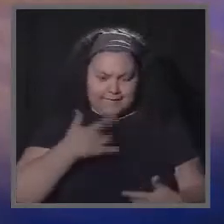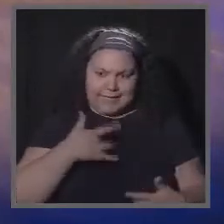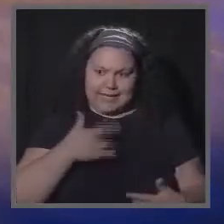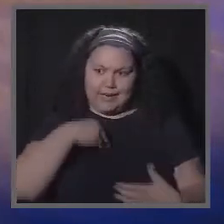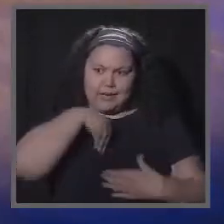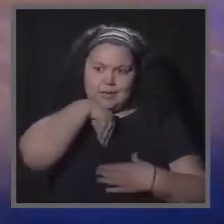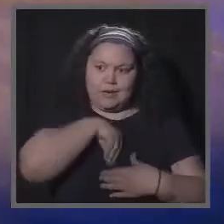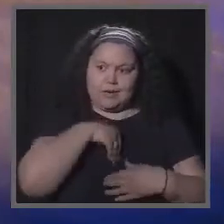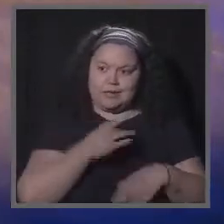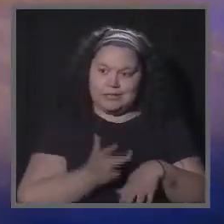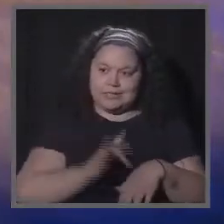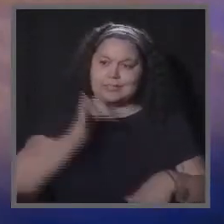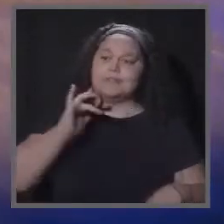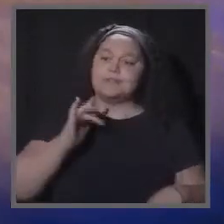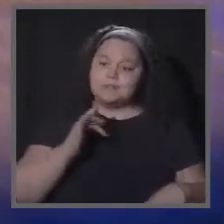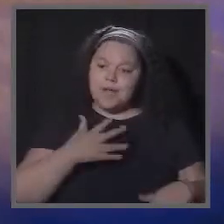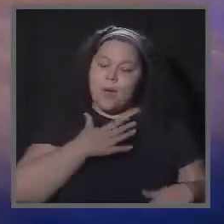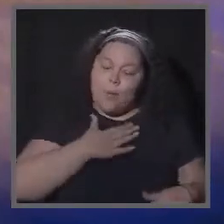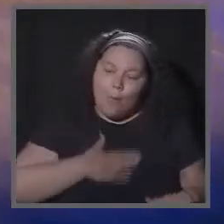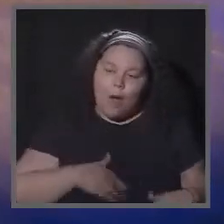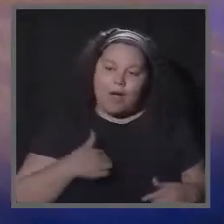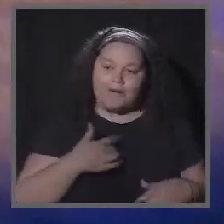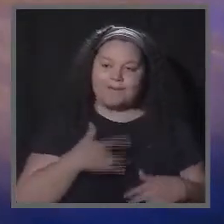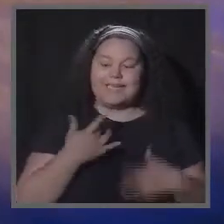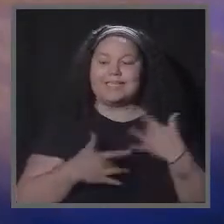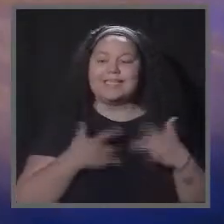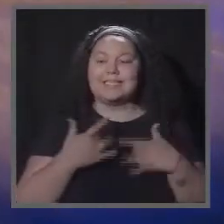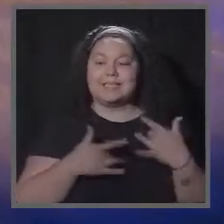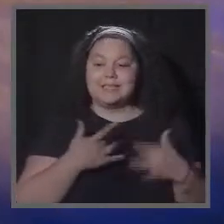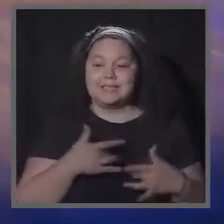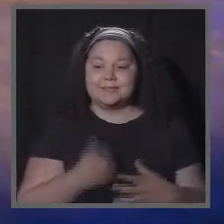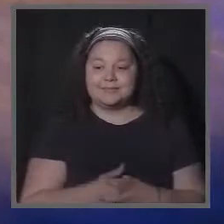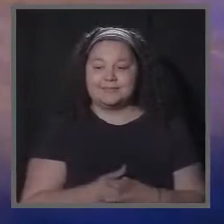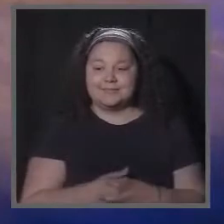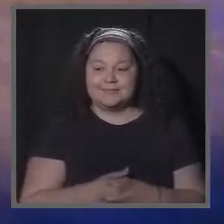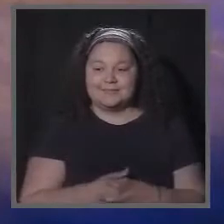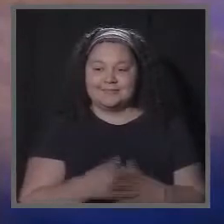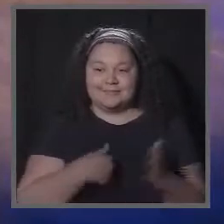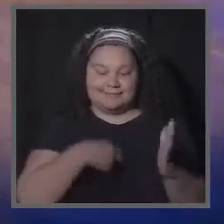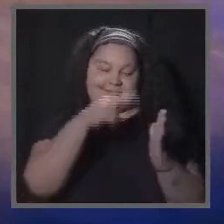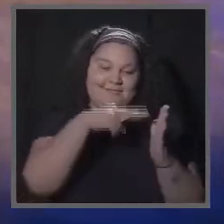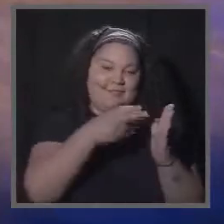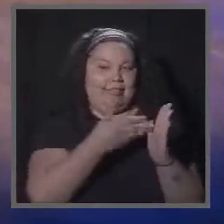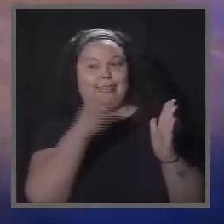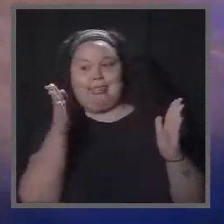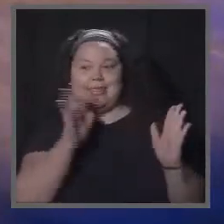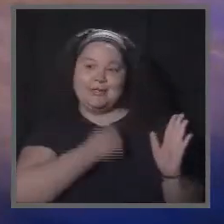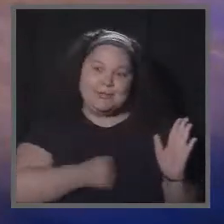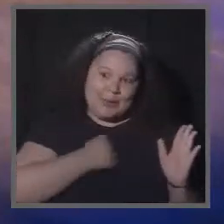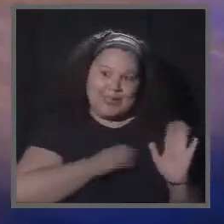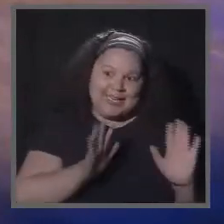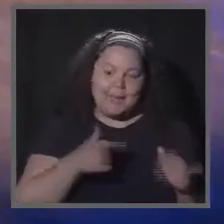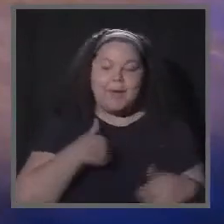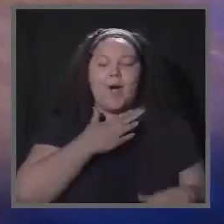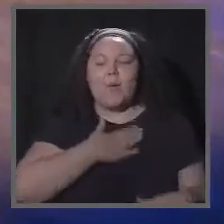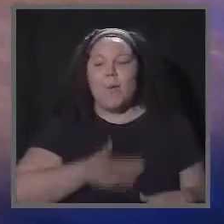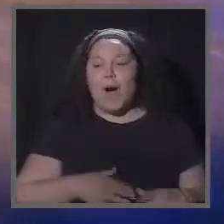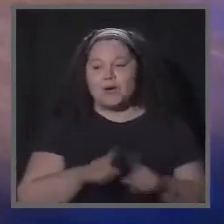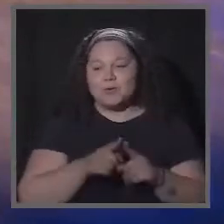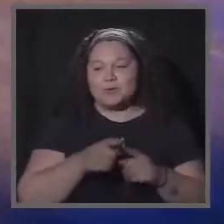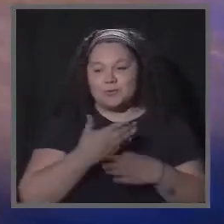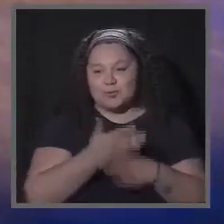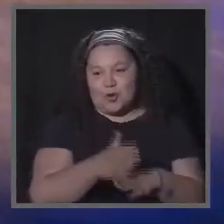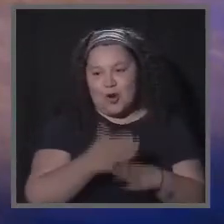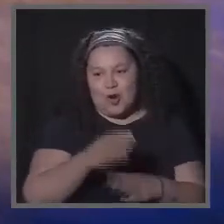can feel and experience. So this was my little deviation to my initial plan, but without further